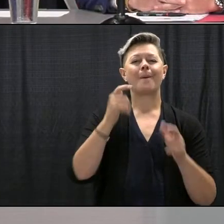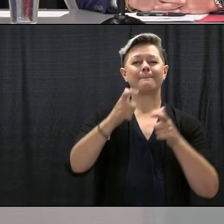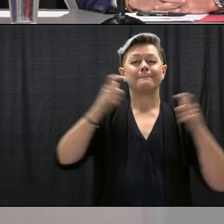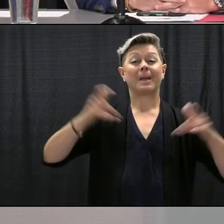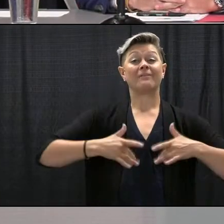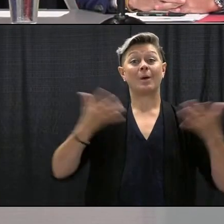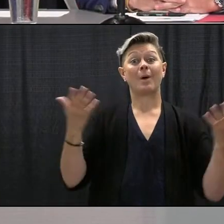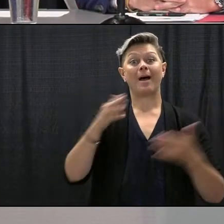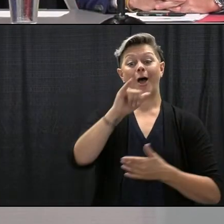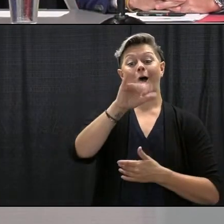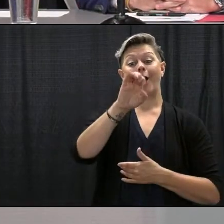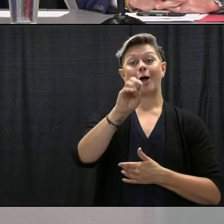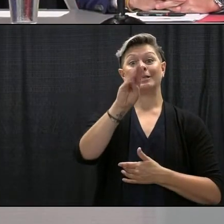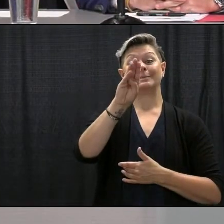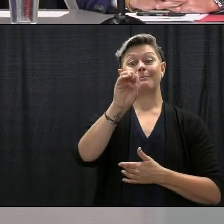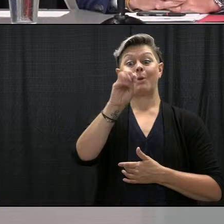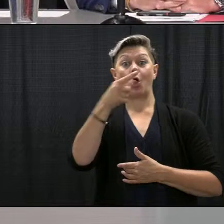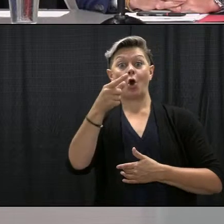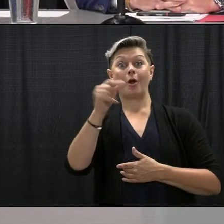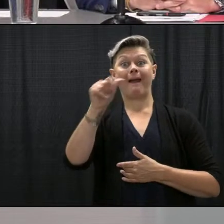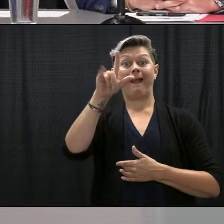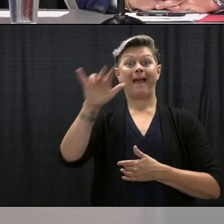the Iceberg Alley Festival this coming fall.